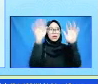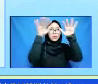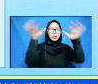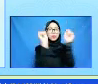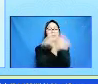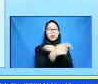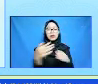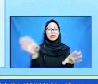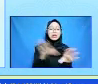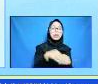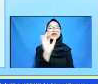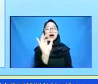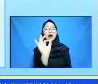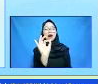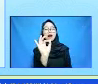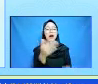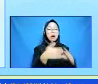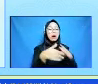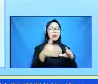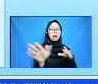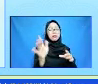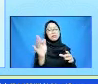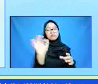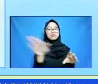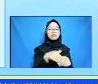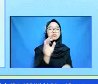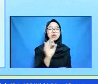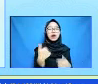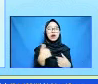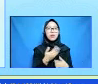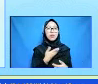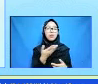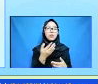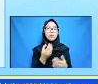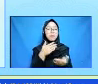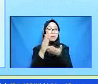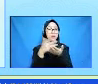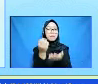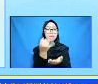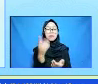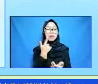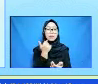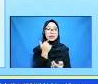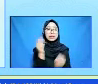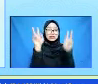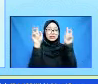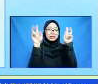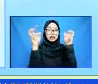points regarding to person with disability that need to be added in climate debate,